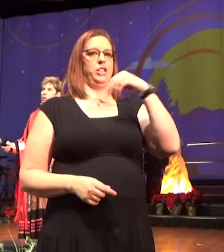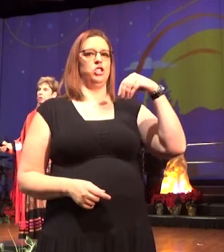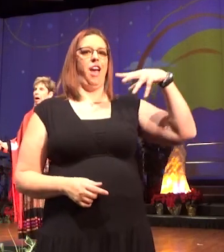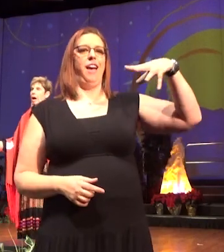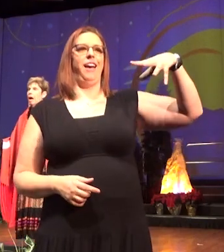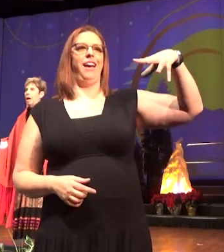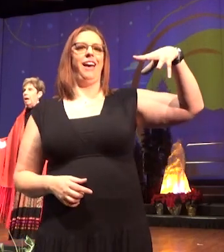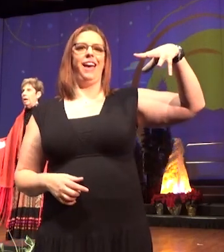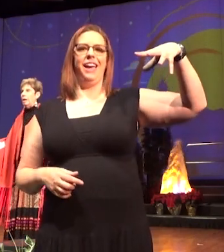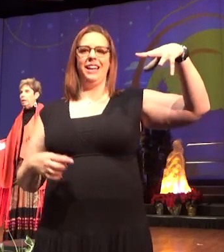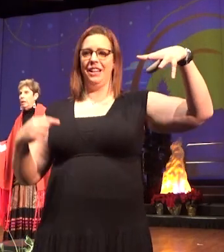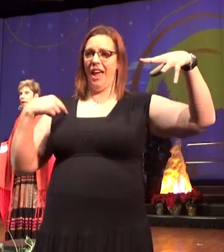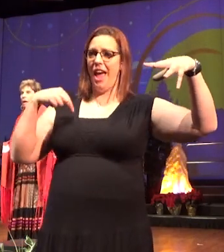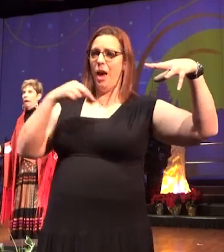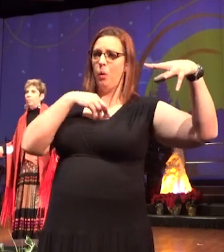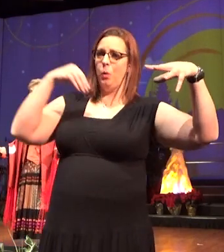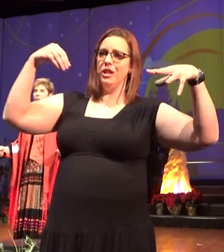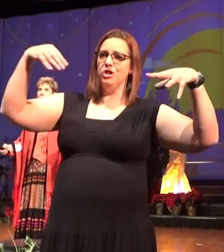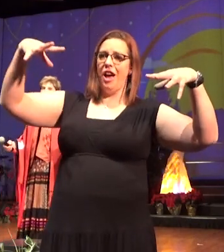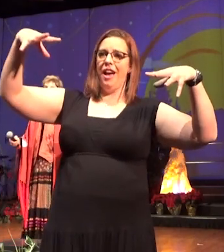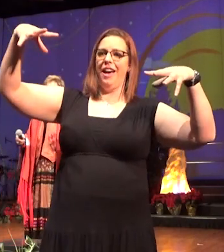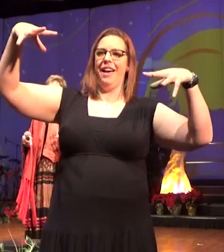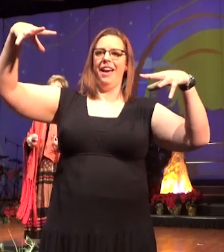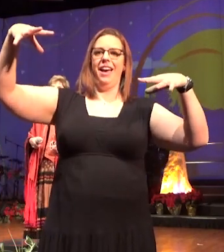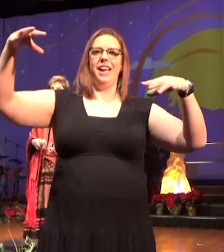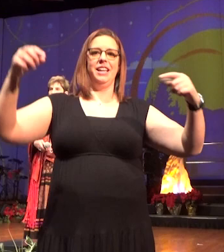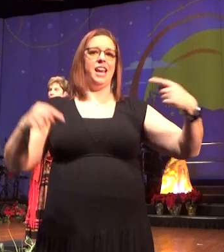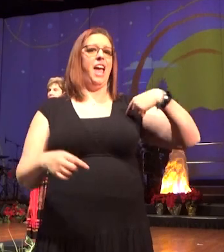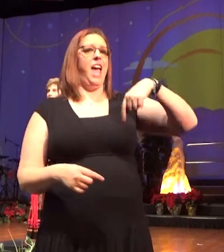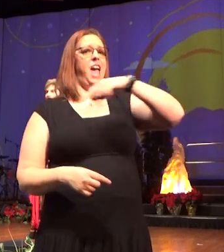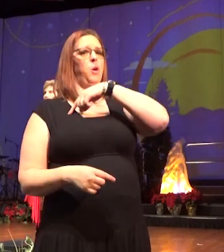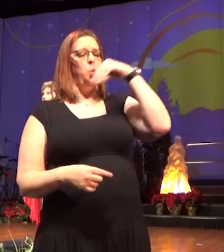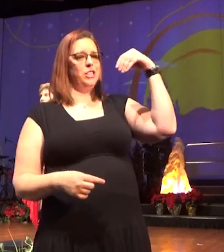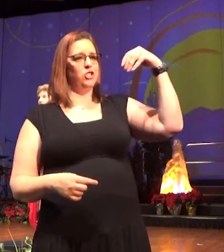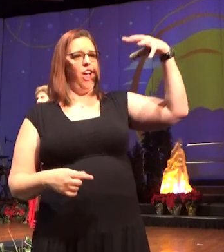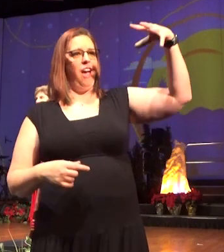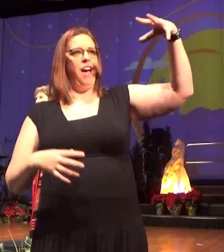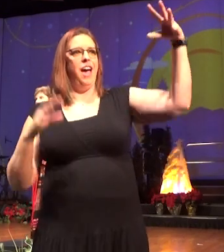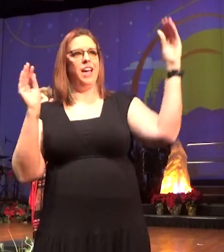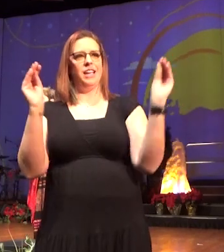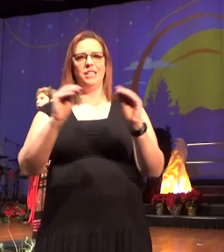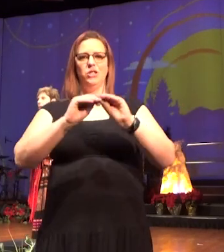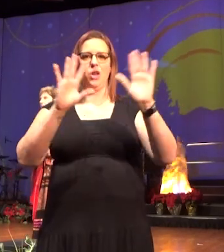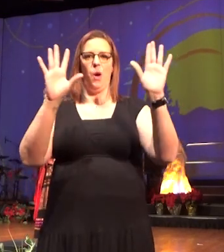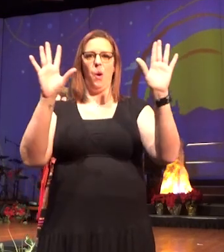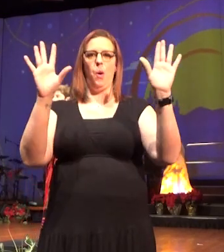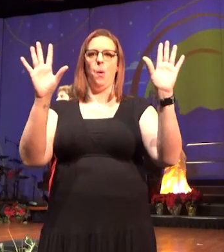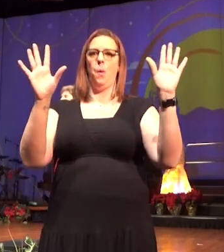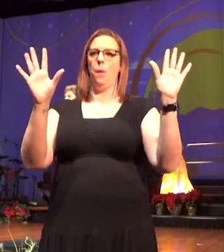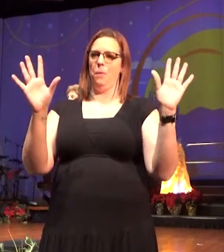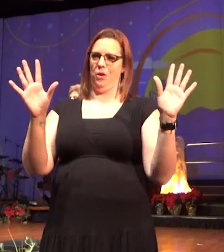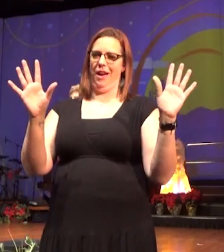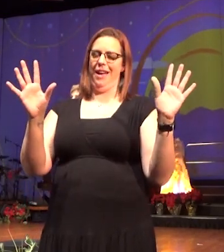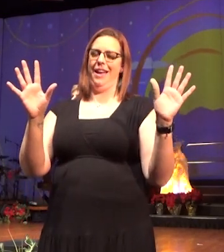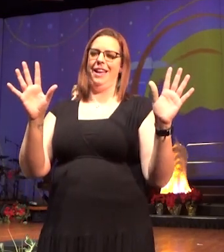bright. And we shine, and we shine, and we shine